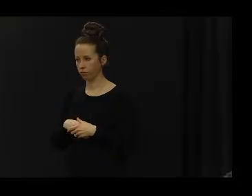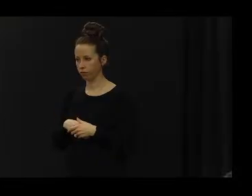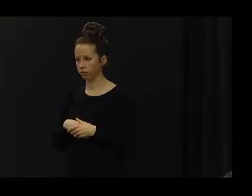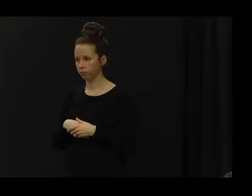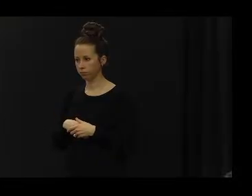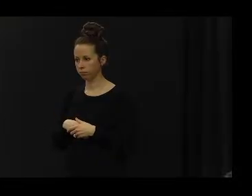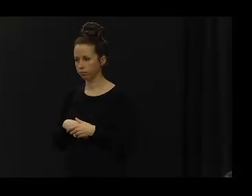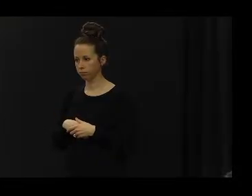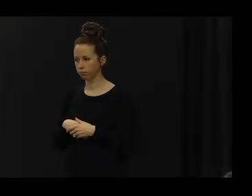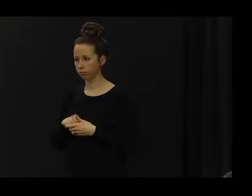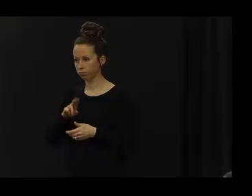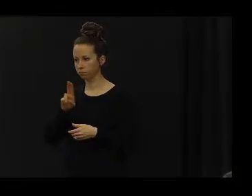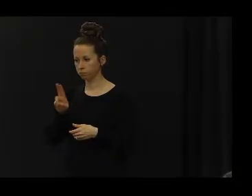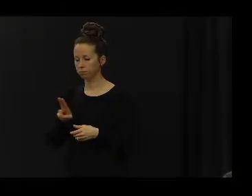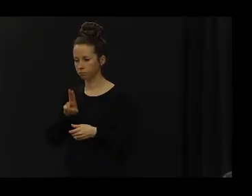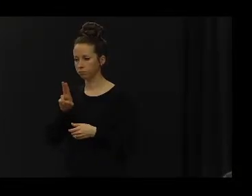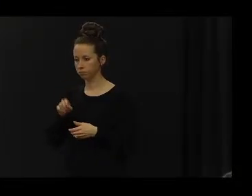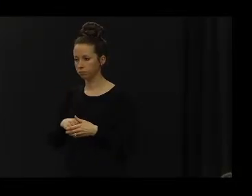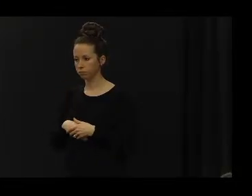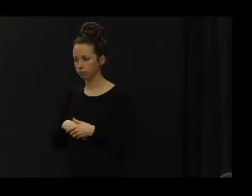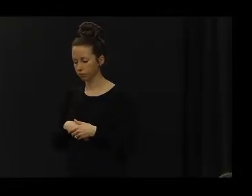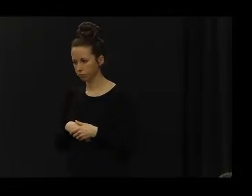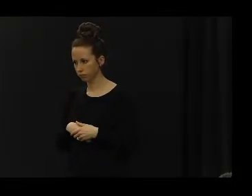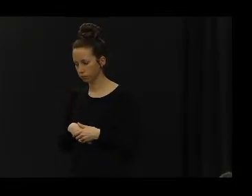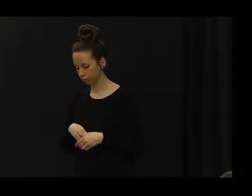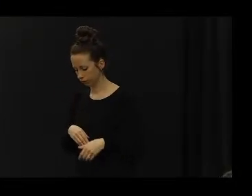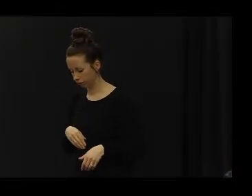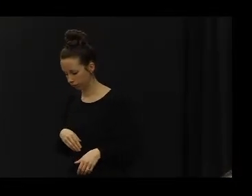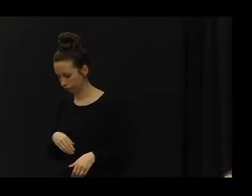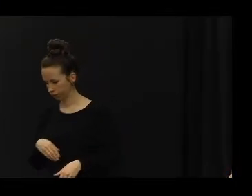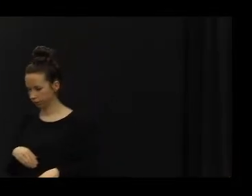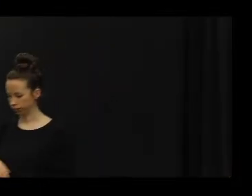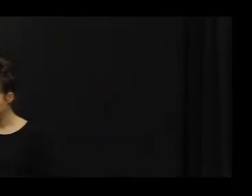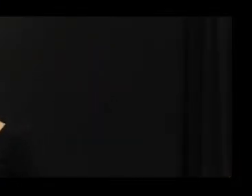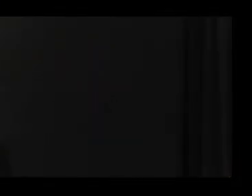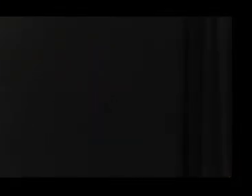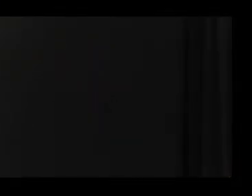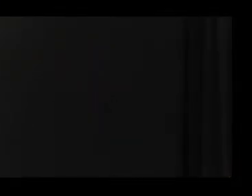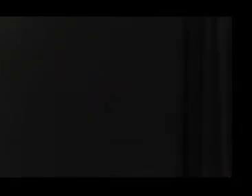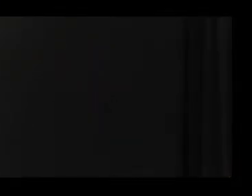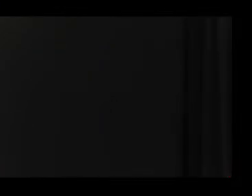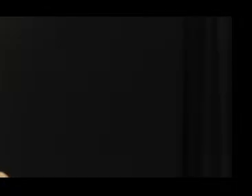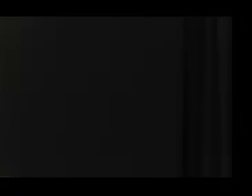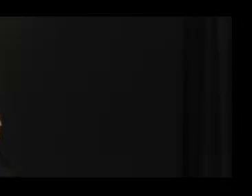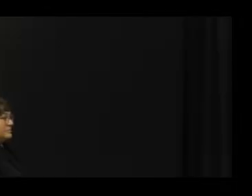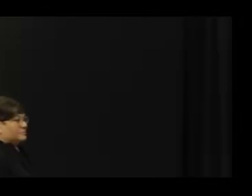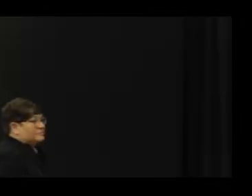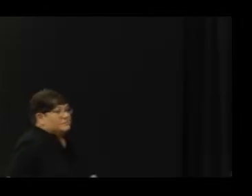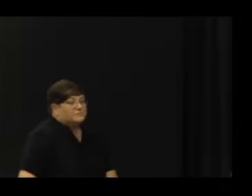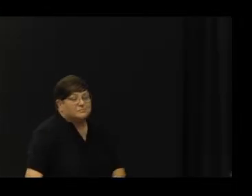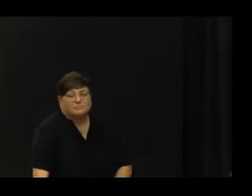And finally, I would like to congratulate, and it's a very proud honor,